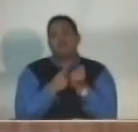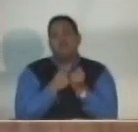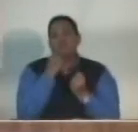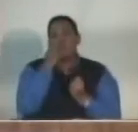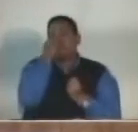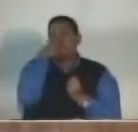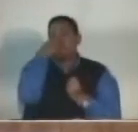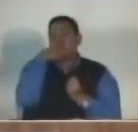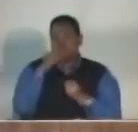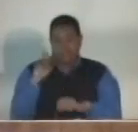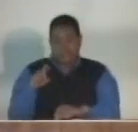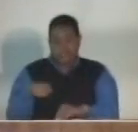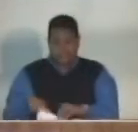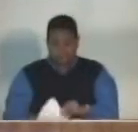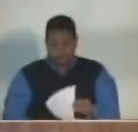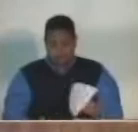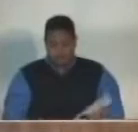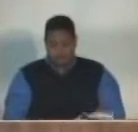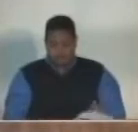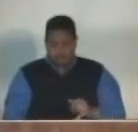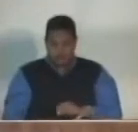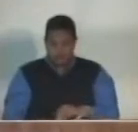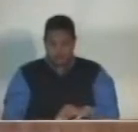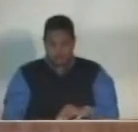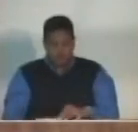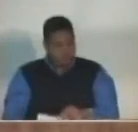nutritional support.